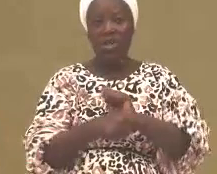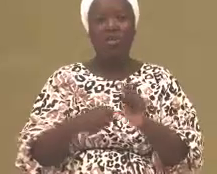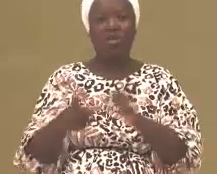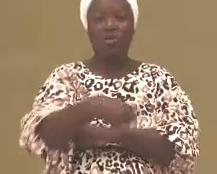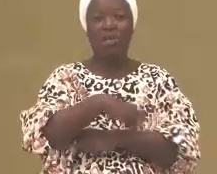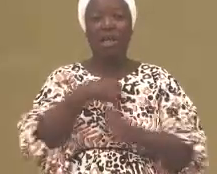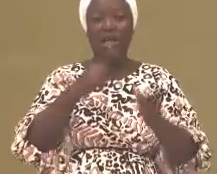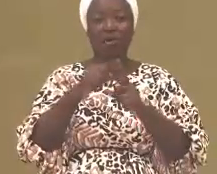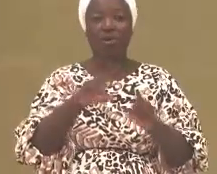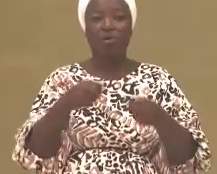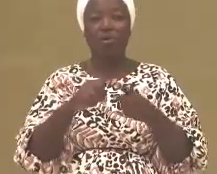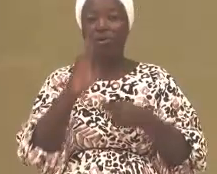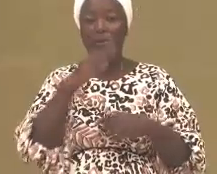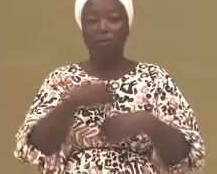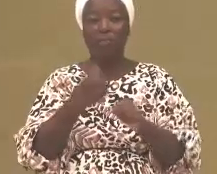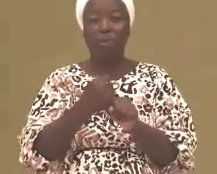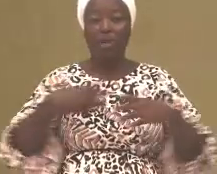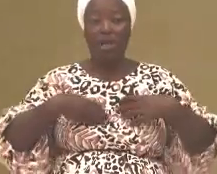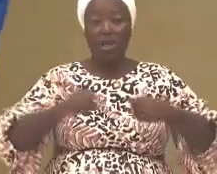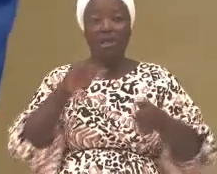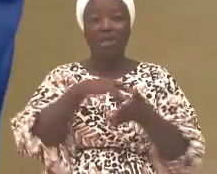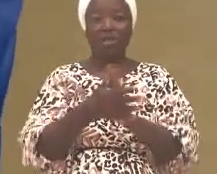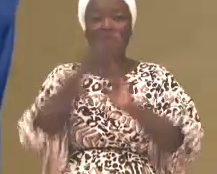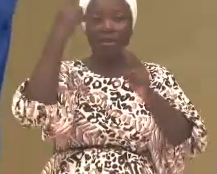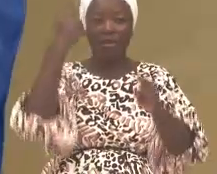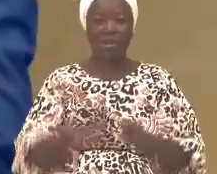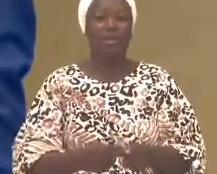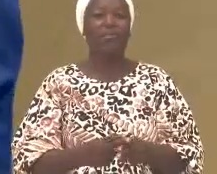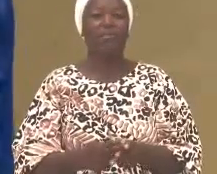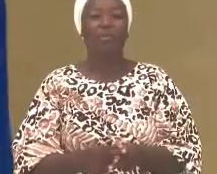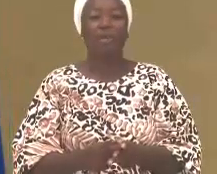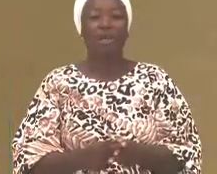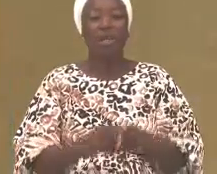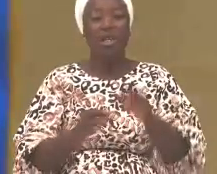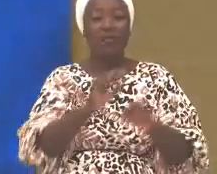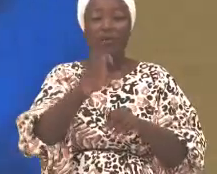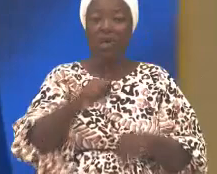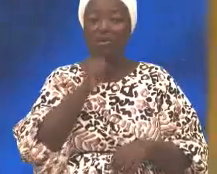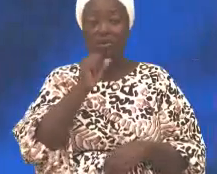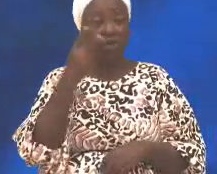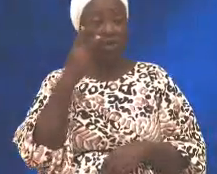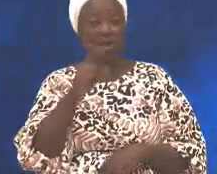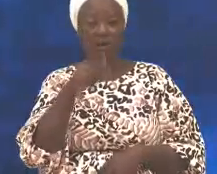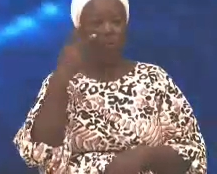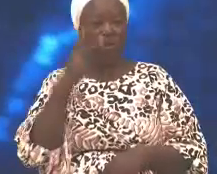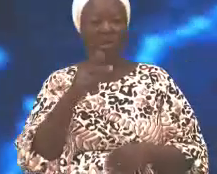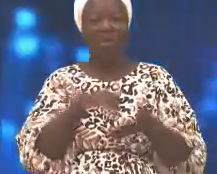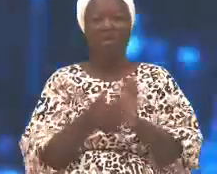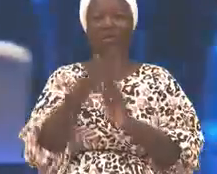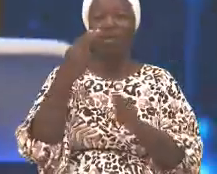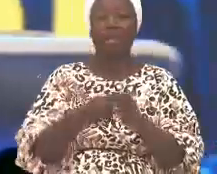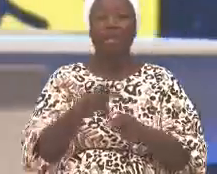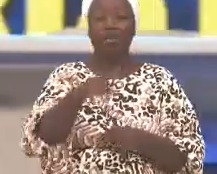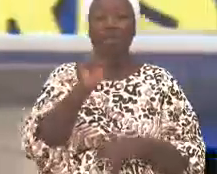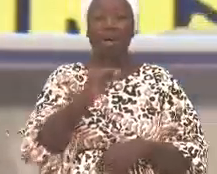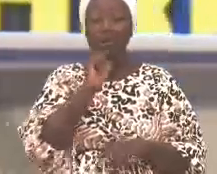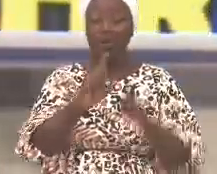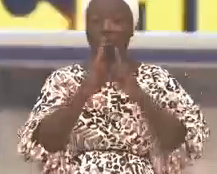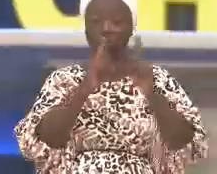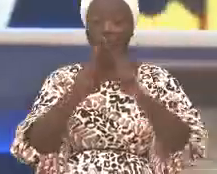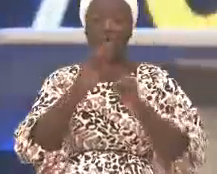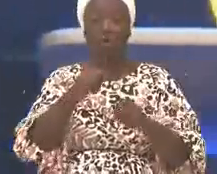in Jesus' name. If you could not see, you will see. If you could not talk, you will